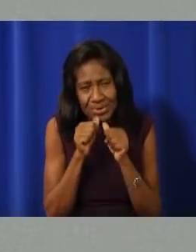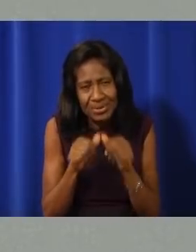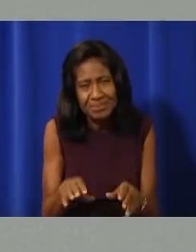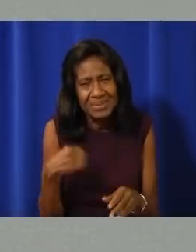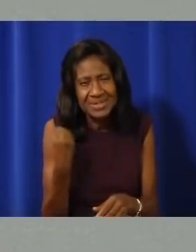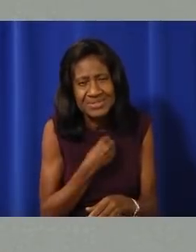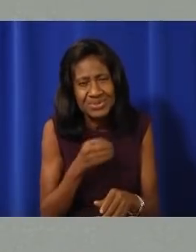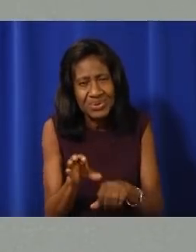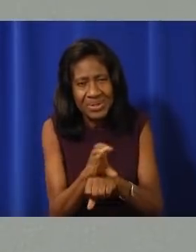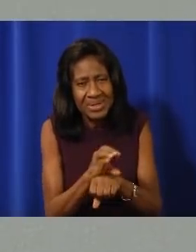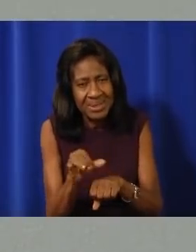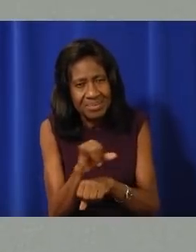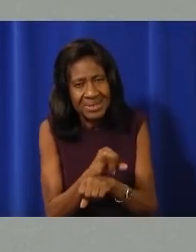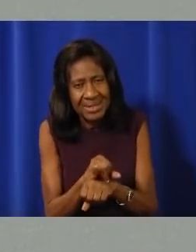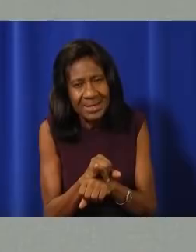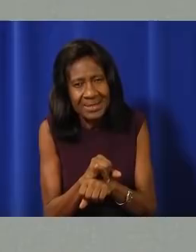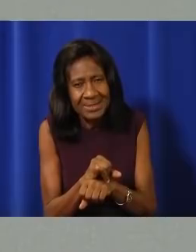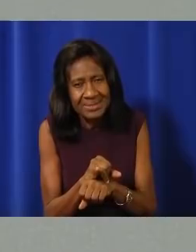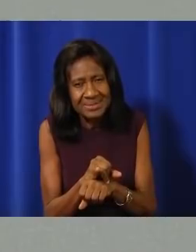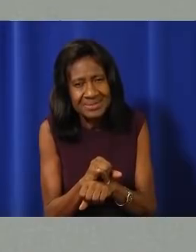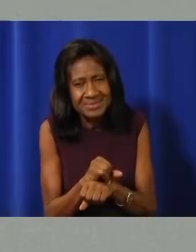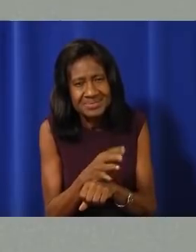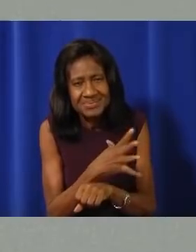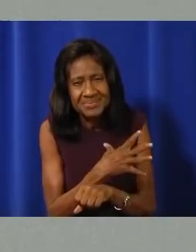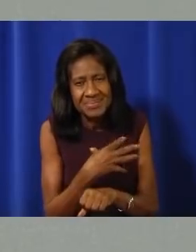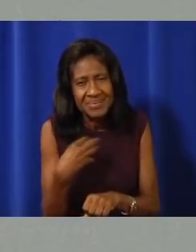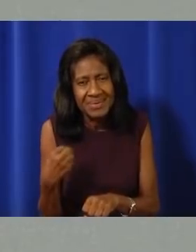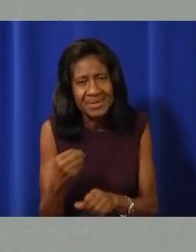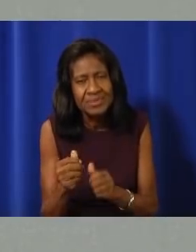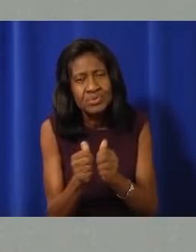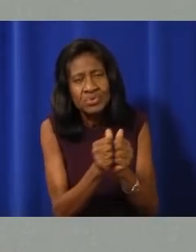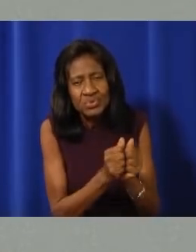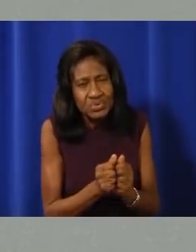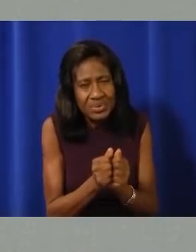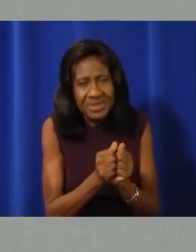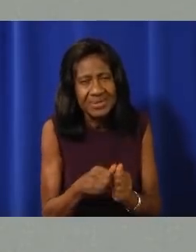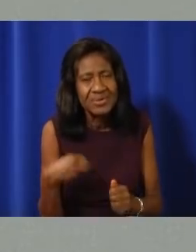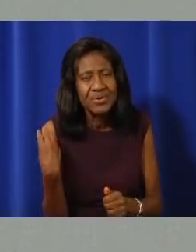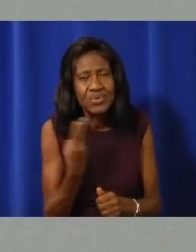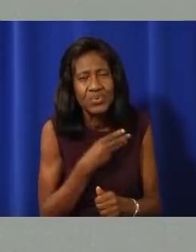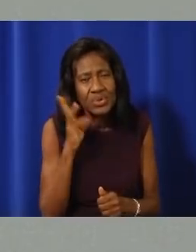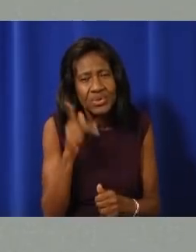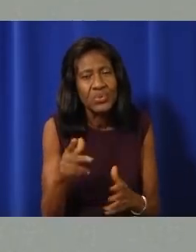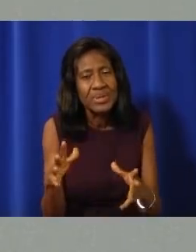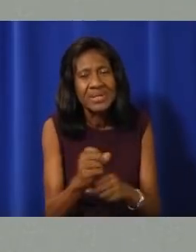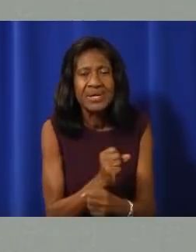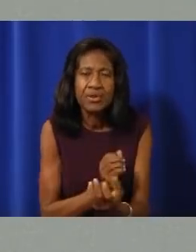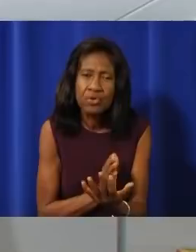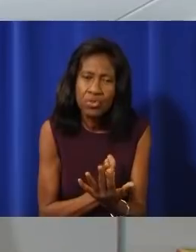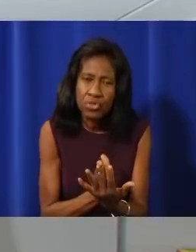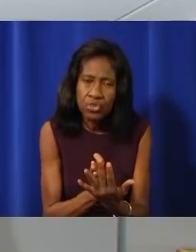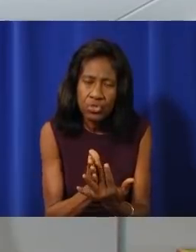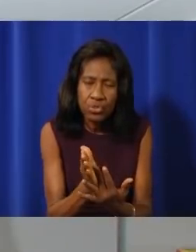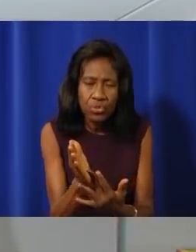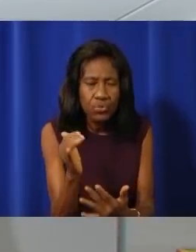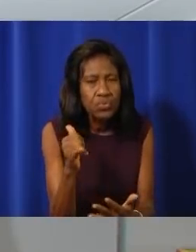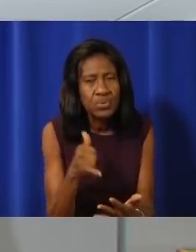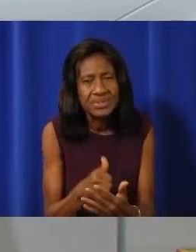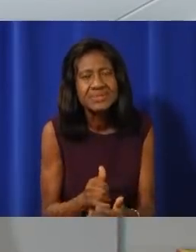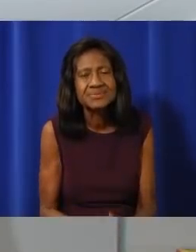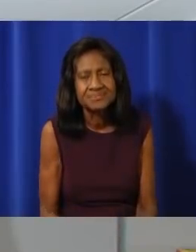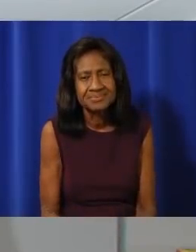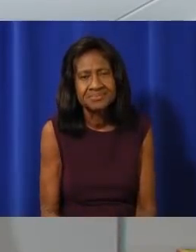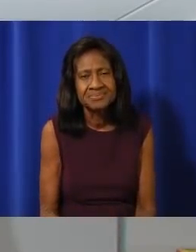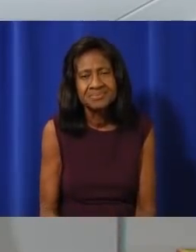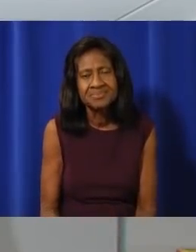Cayman Islands, and as I said before, together we will get through this, and thank you very much. Thank you very much,